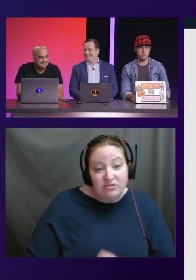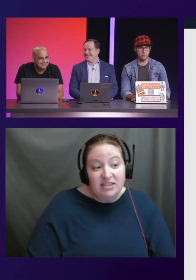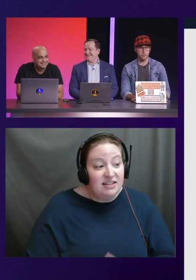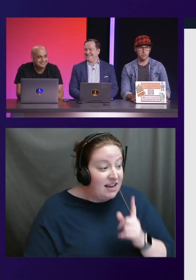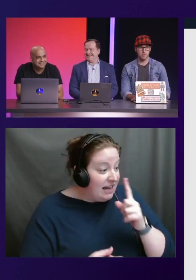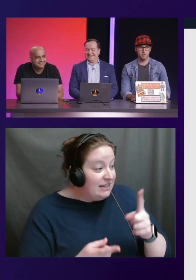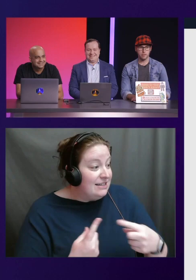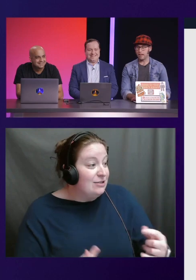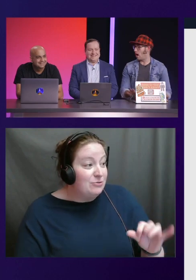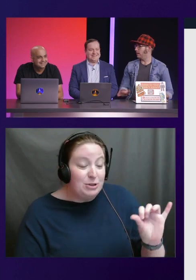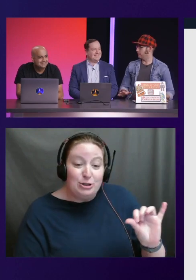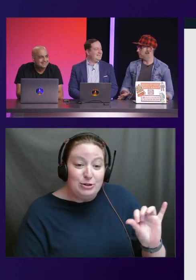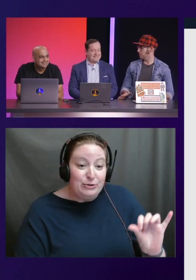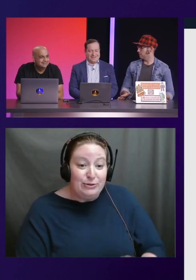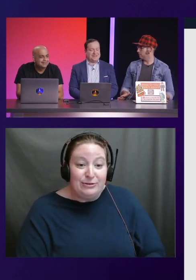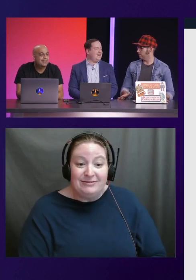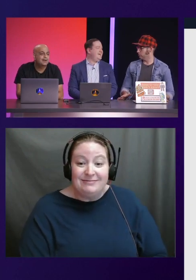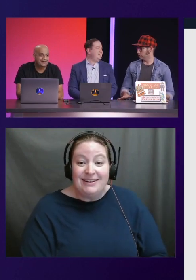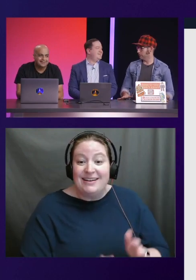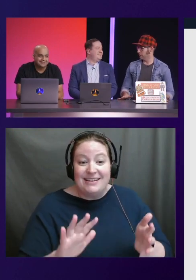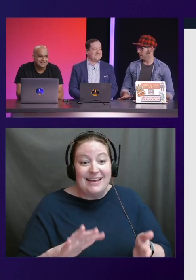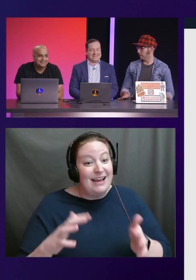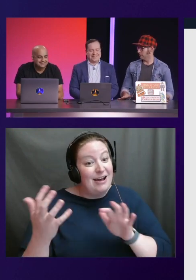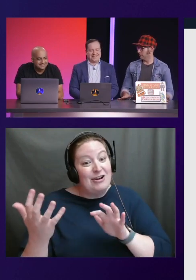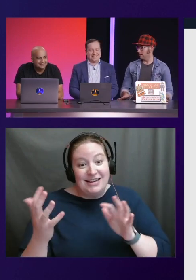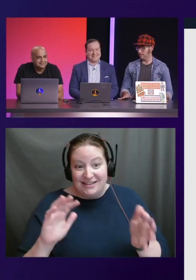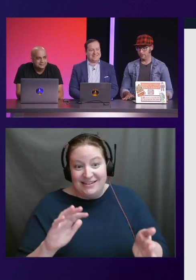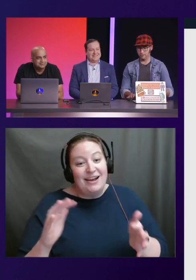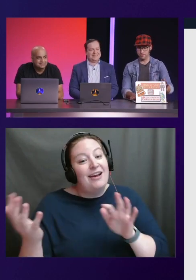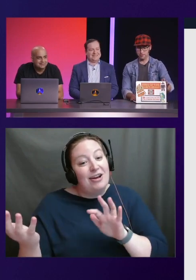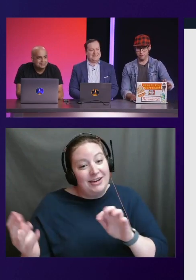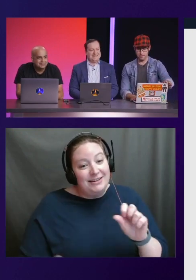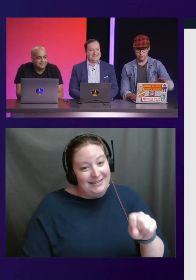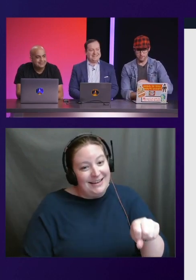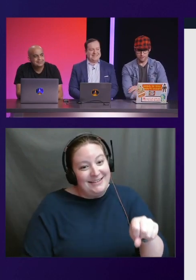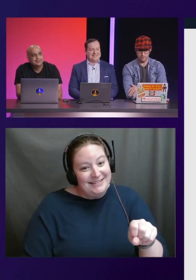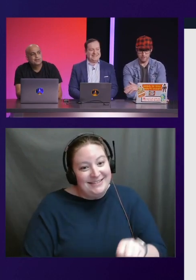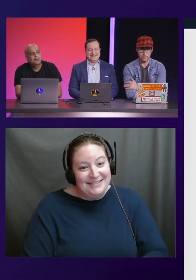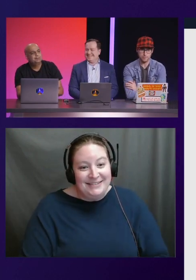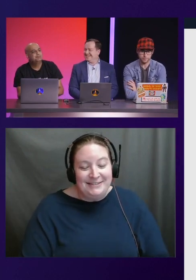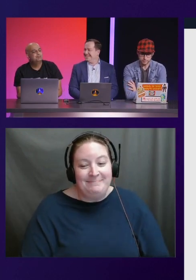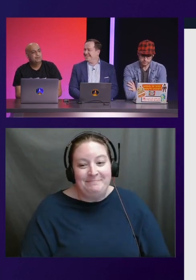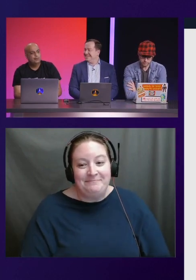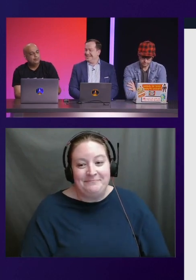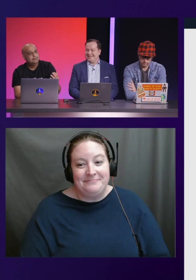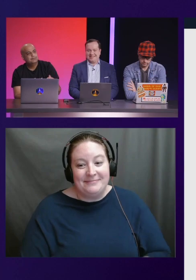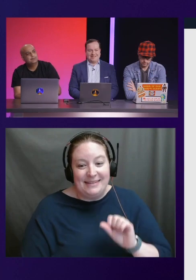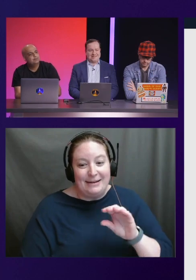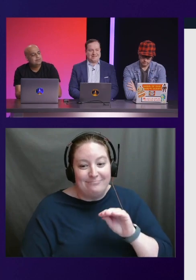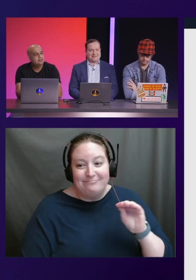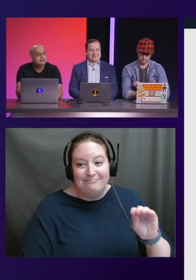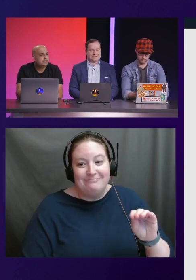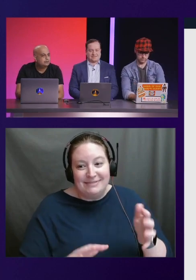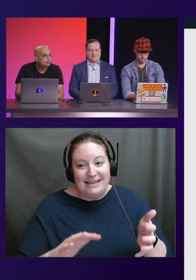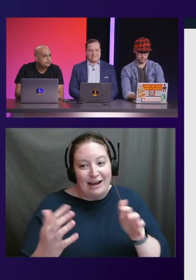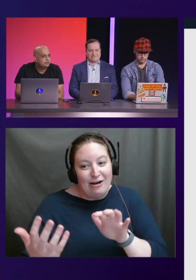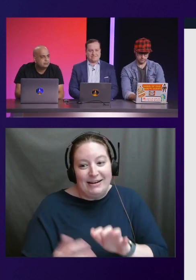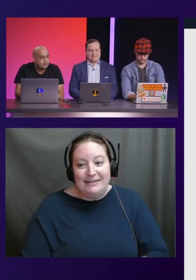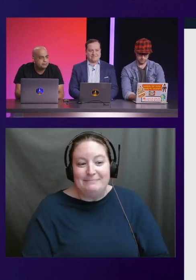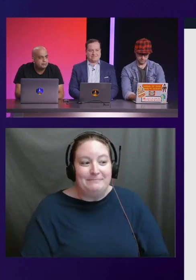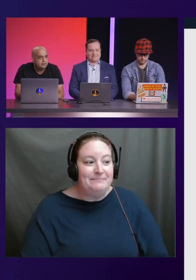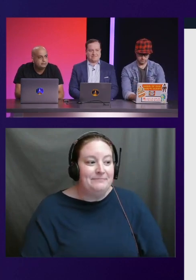you too. So chaotic. definitely Chaotic. chaotic. Definitely chaotic. yeah, definitely go there. Cool. So yeah.